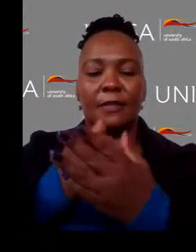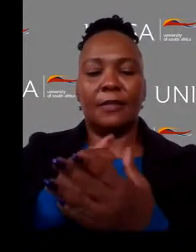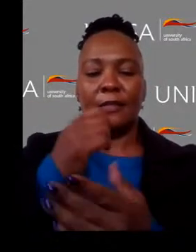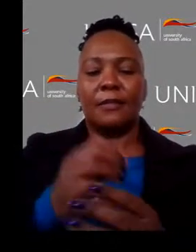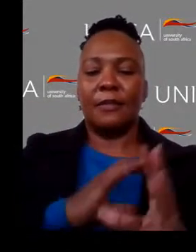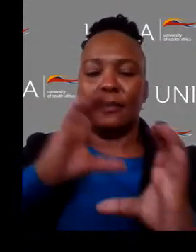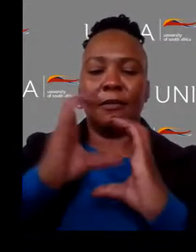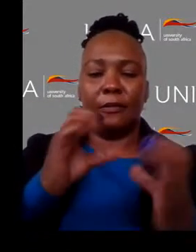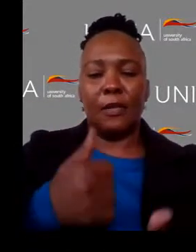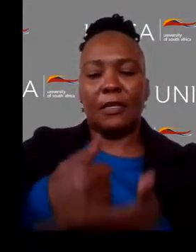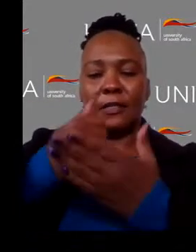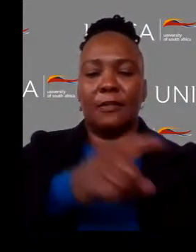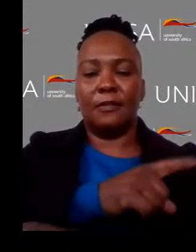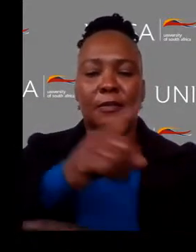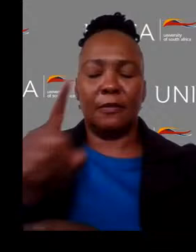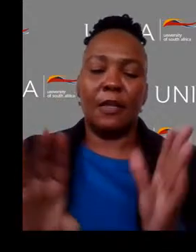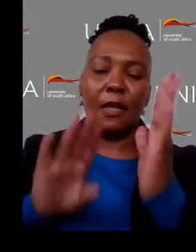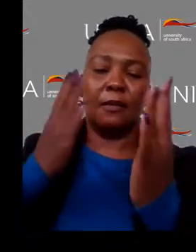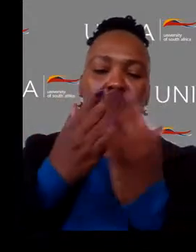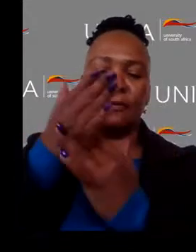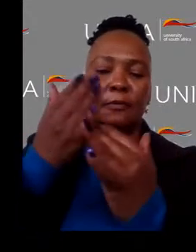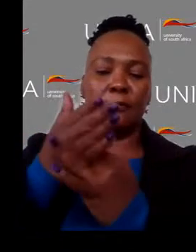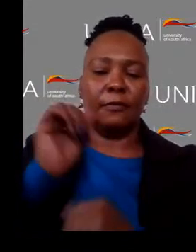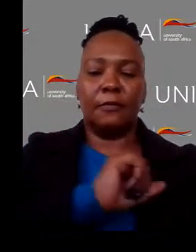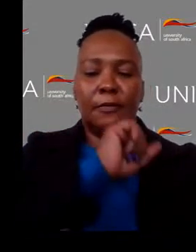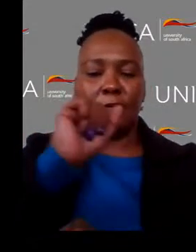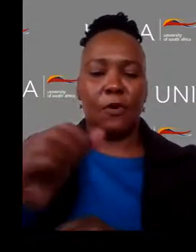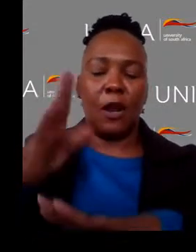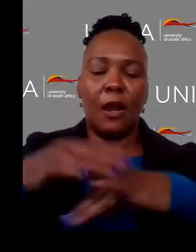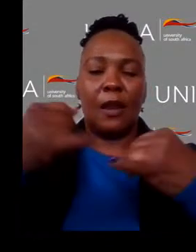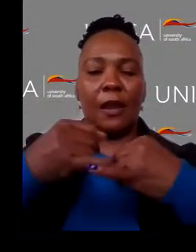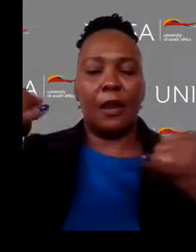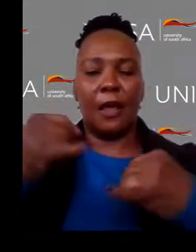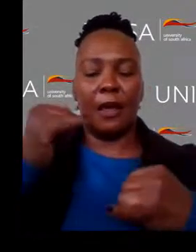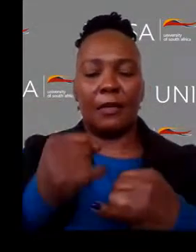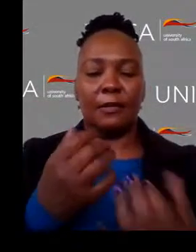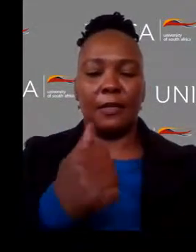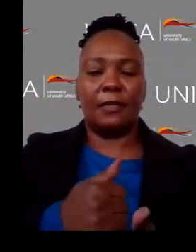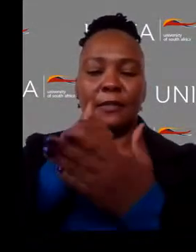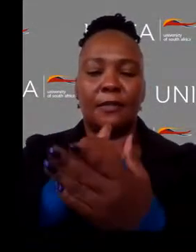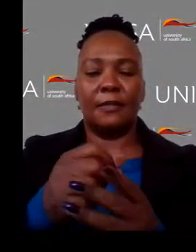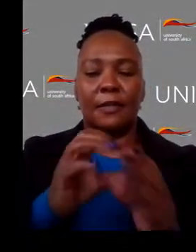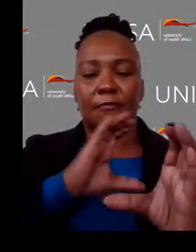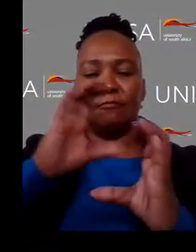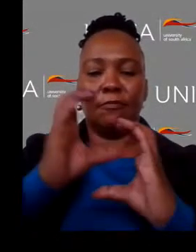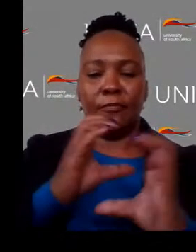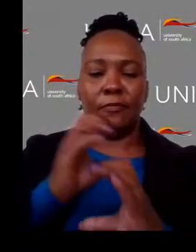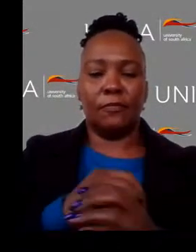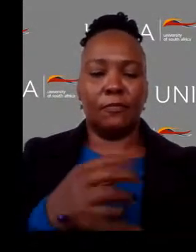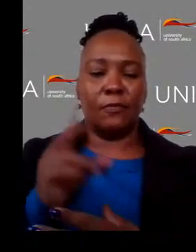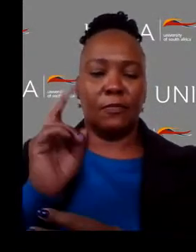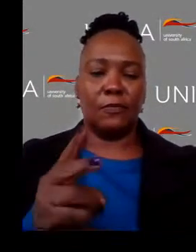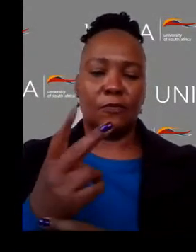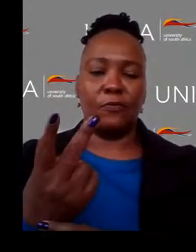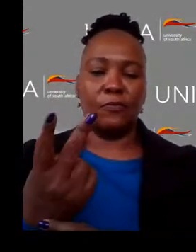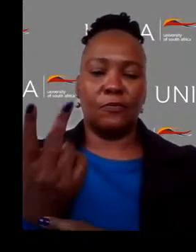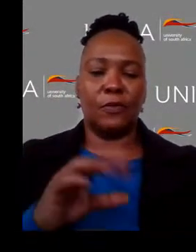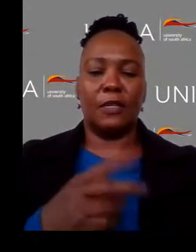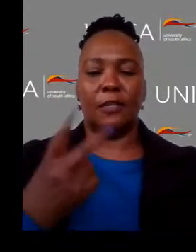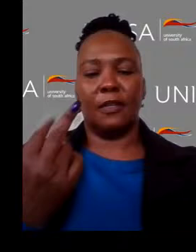assist you. Accessing and using the online assistant chat is as easy as 1, 2,